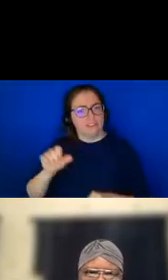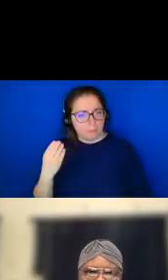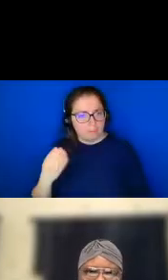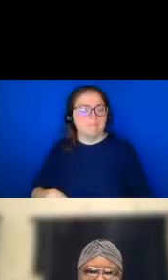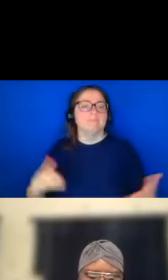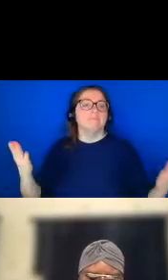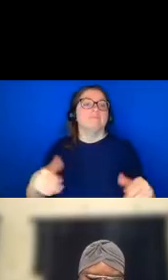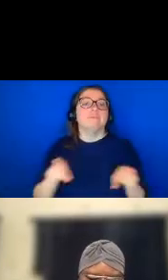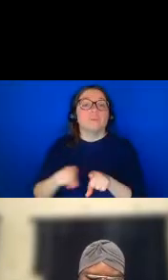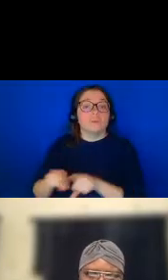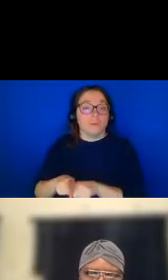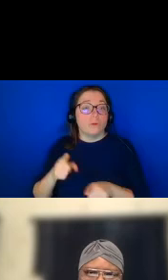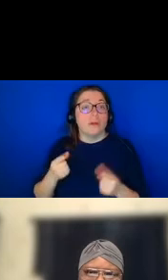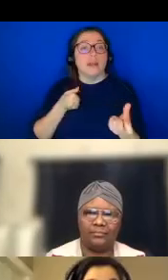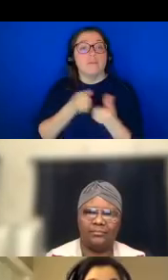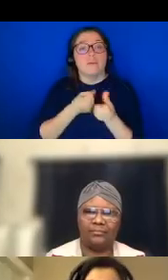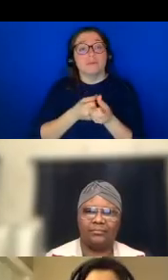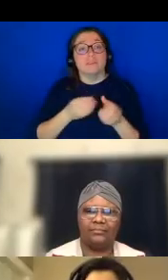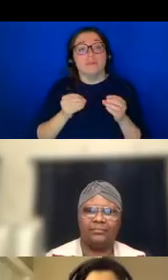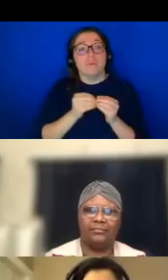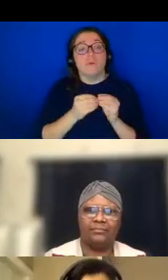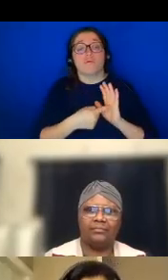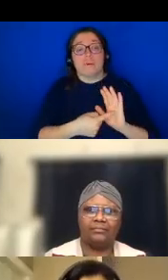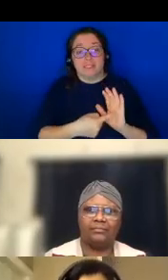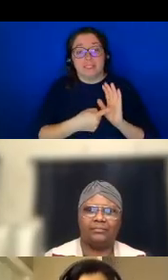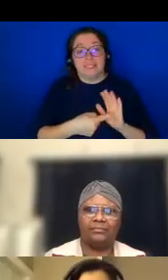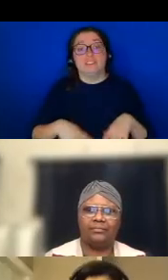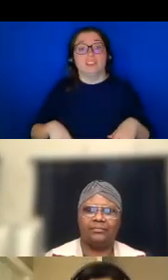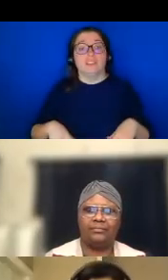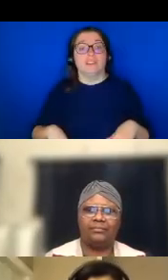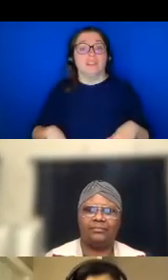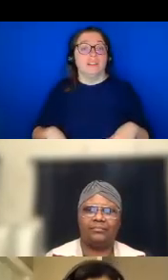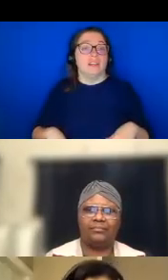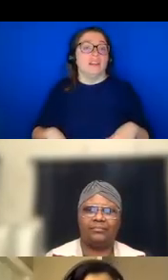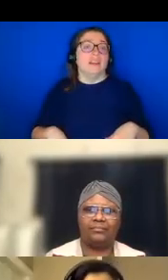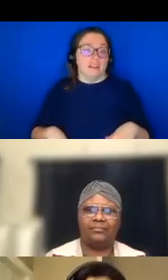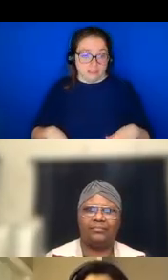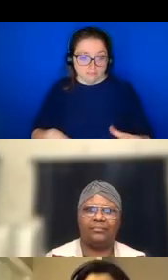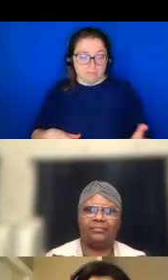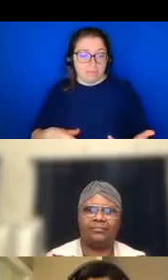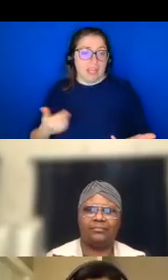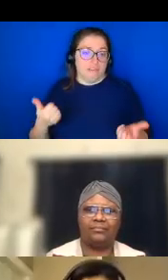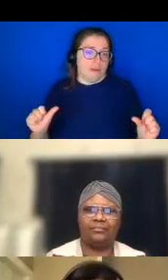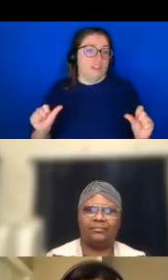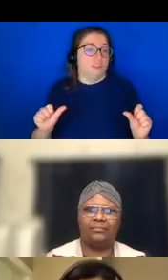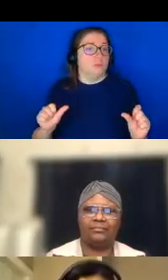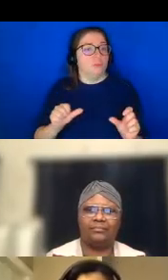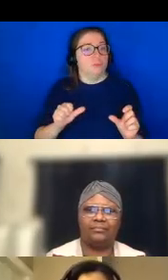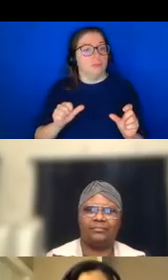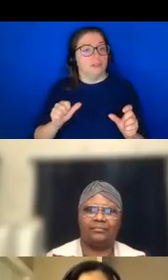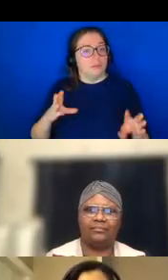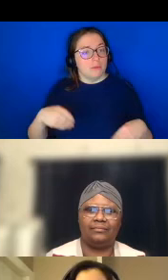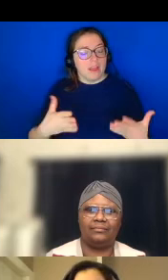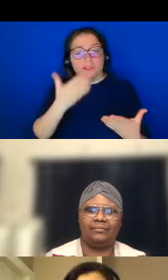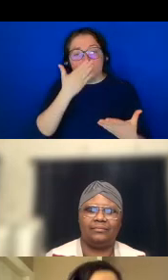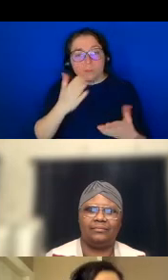promotes representation and provides a platform to get advice on establishing and maintaining a productive professional career, as